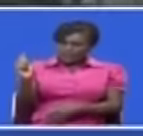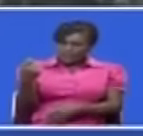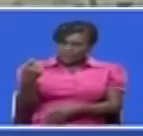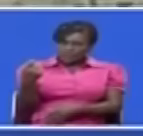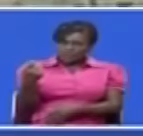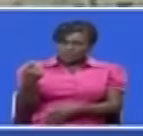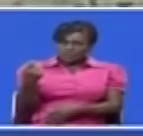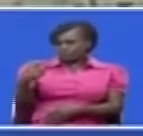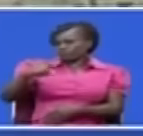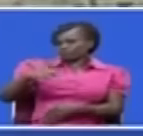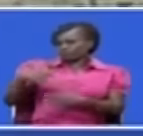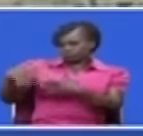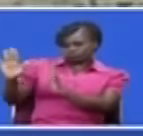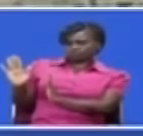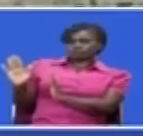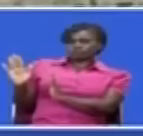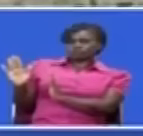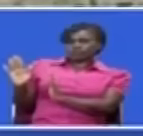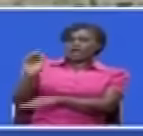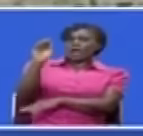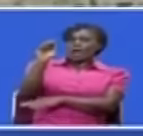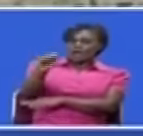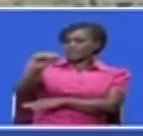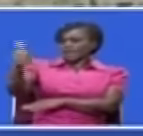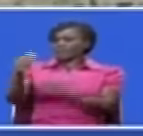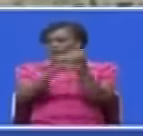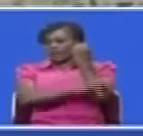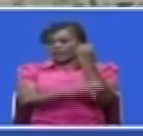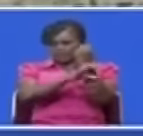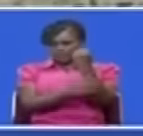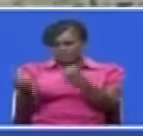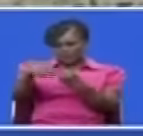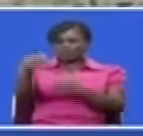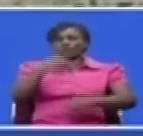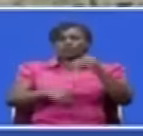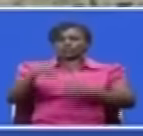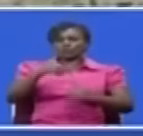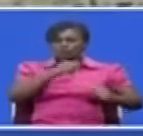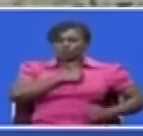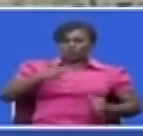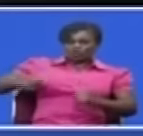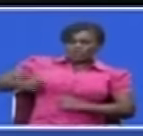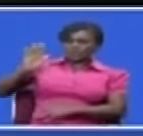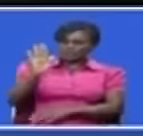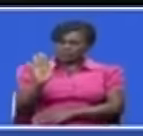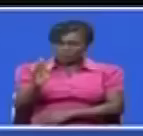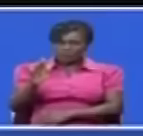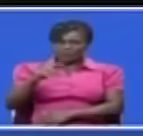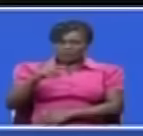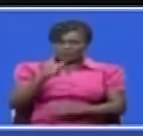away. And as you Kenyans go away, we are asking other countries, come and contribute your troops. Mm-hmm. Now, being a